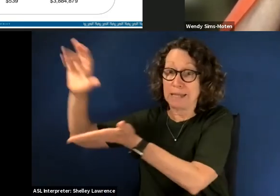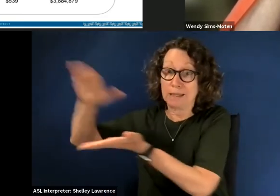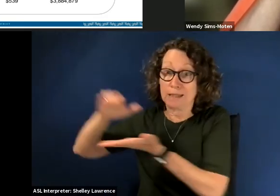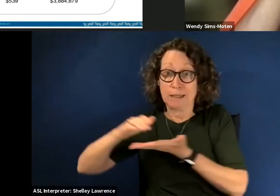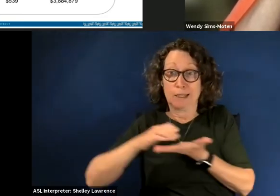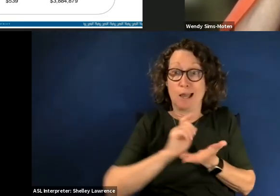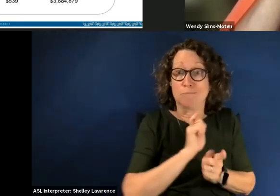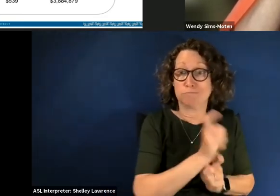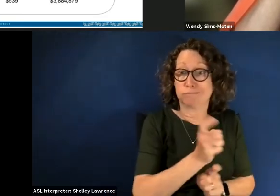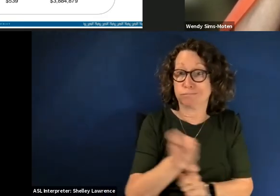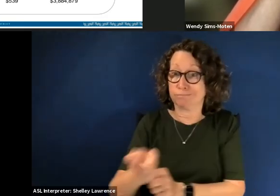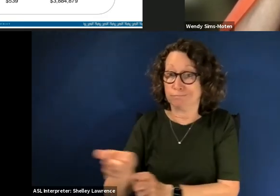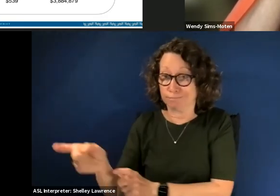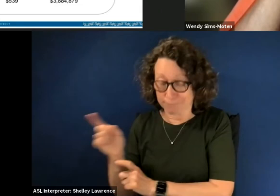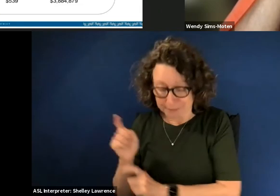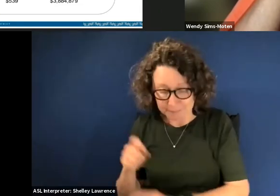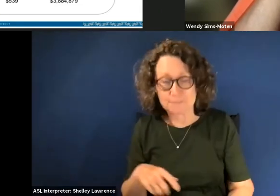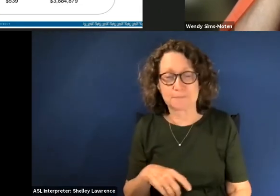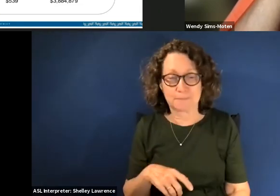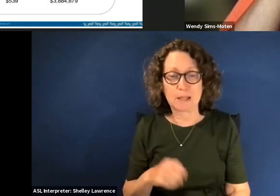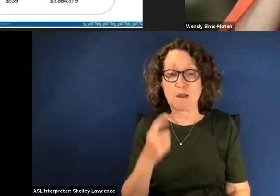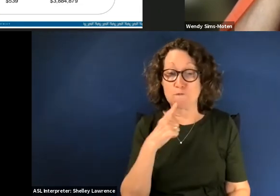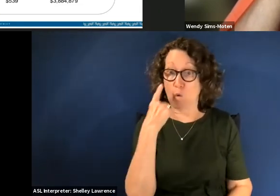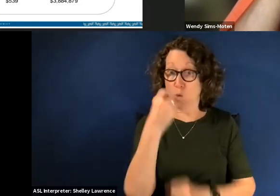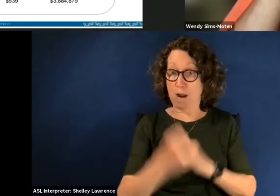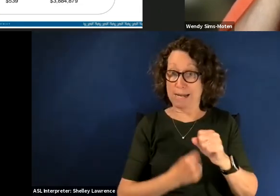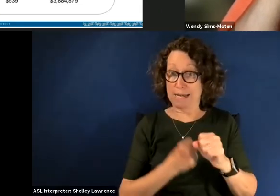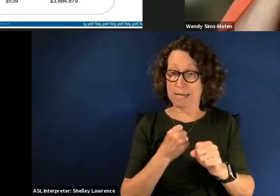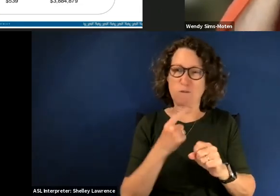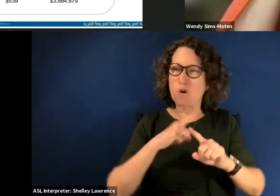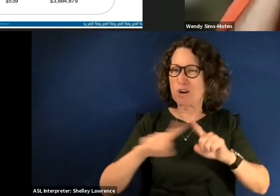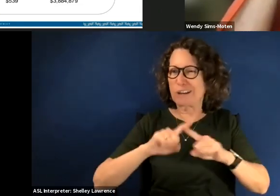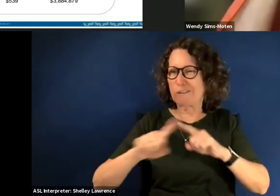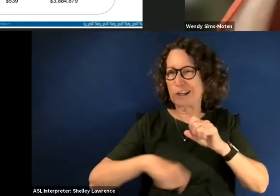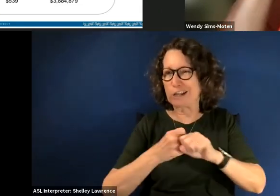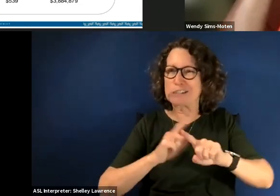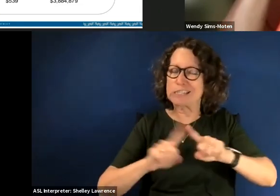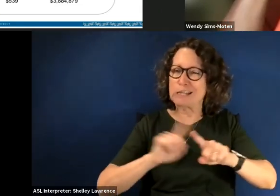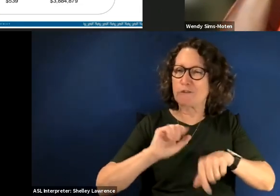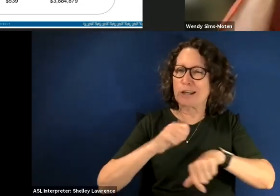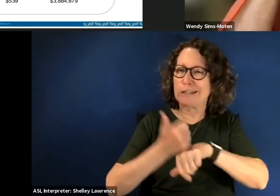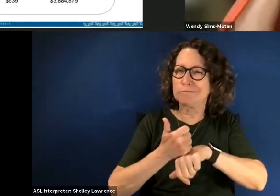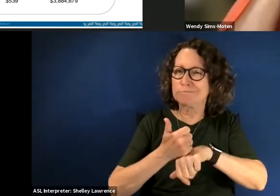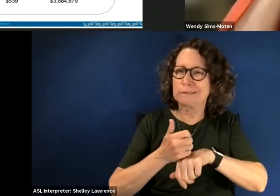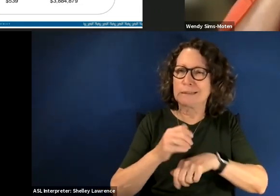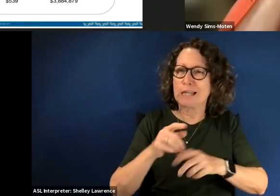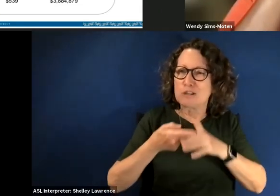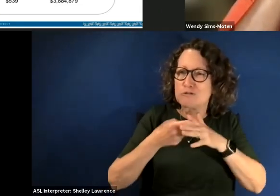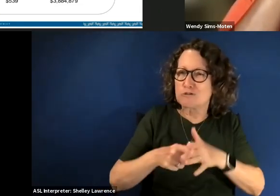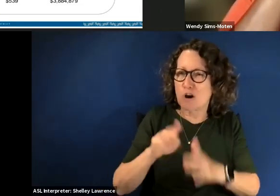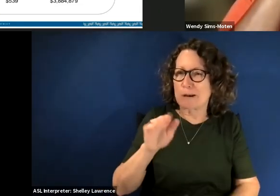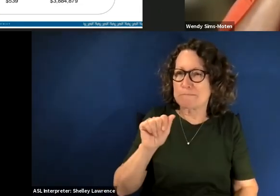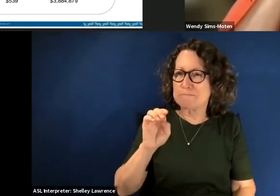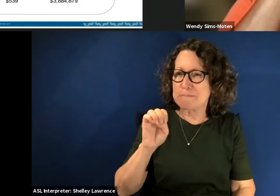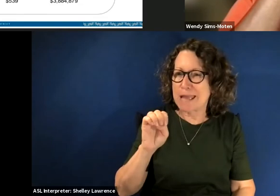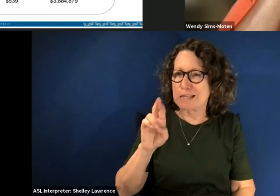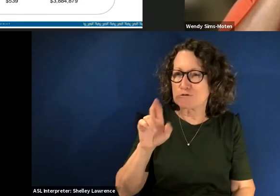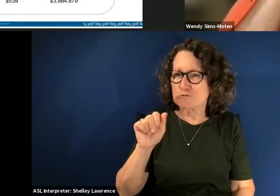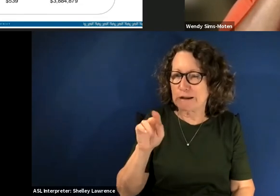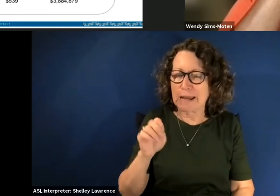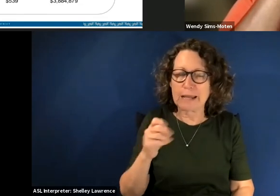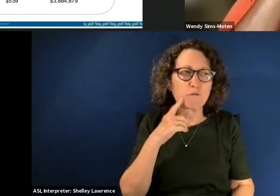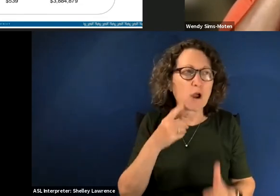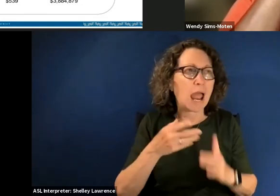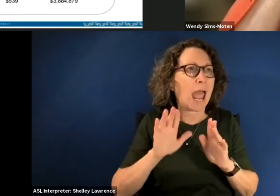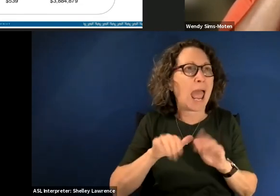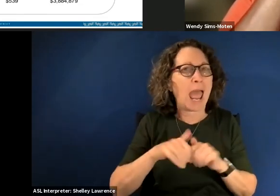So it's for years, there were different base rates where you start the starting point about how